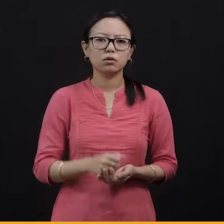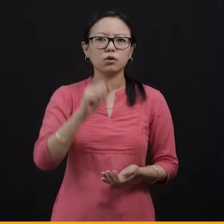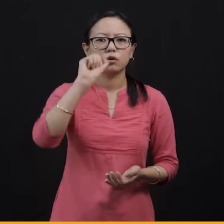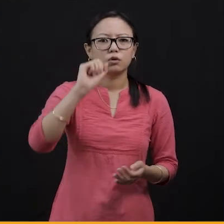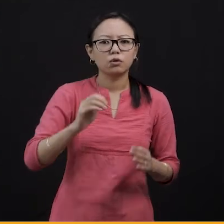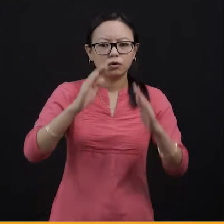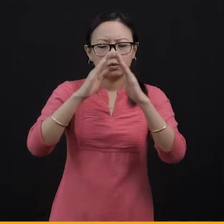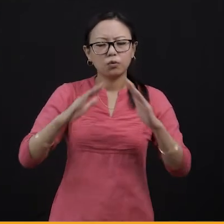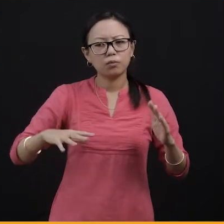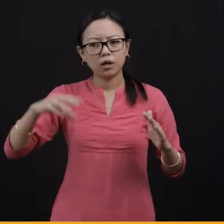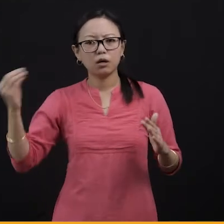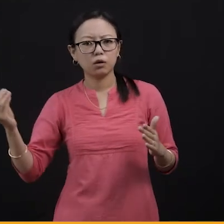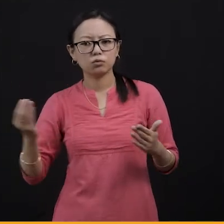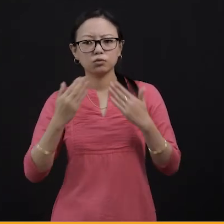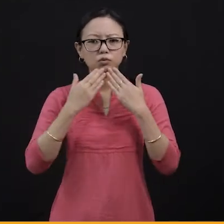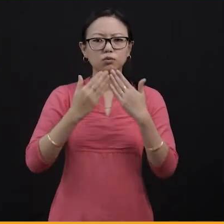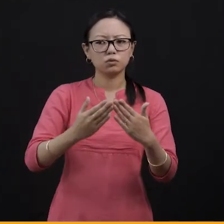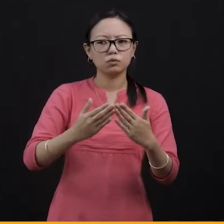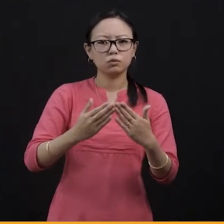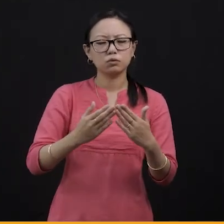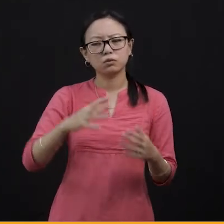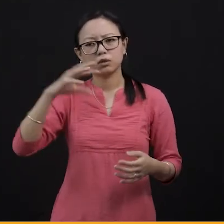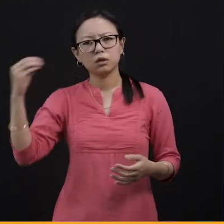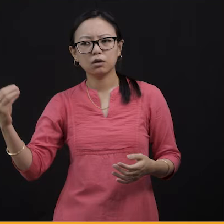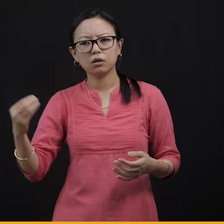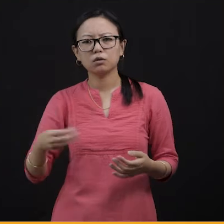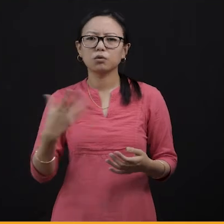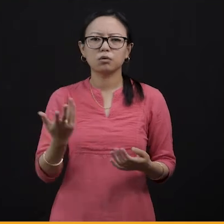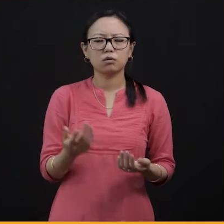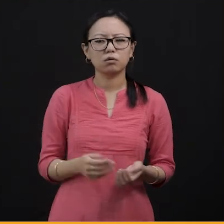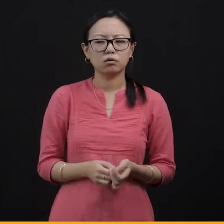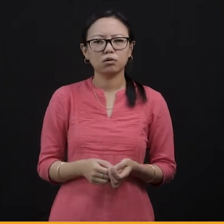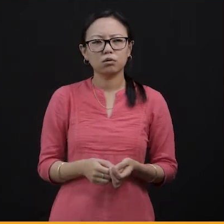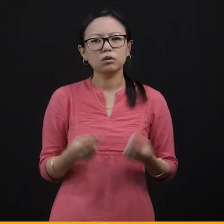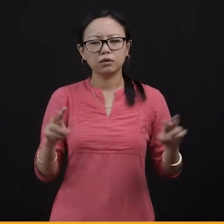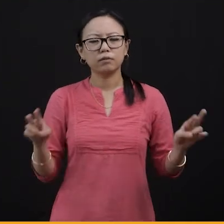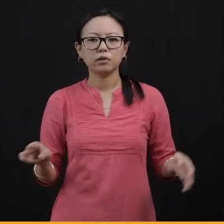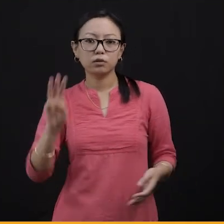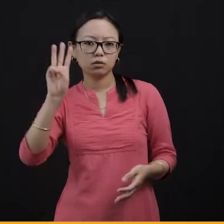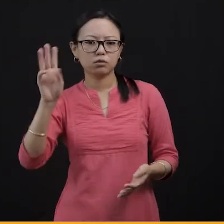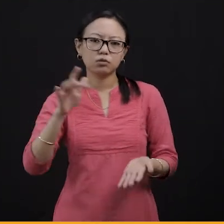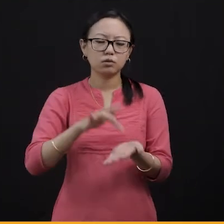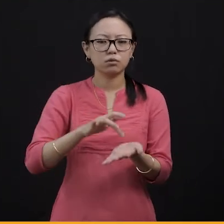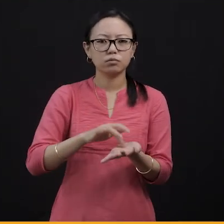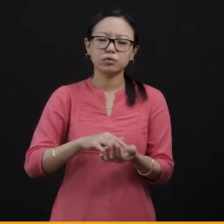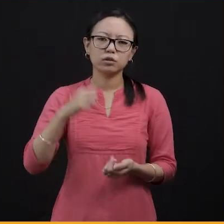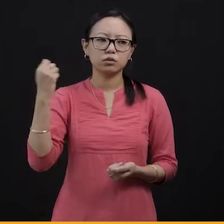try, okay. So this is very simple. You just have to rub the soil with this magnet.